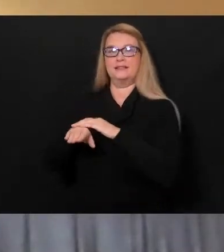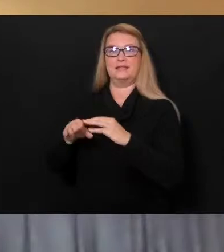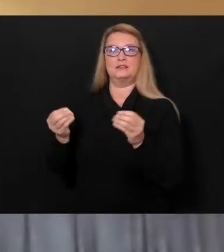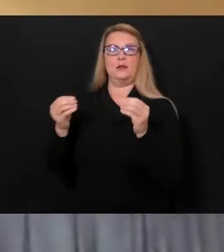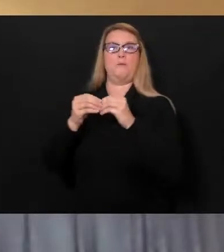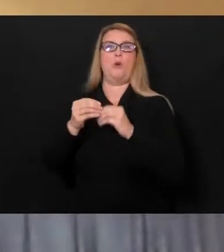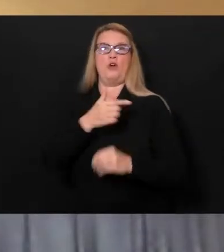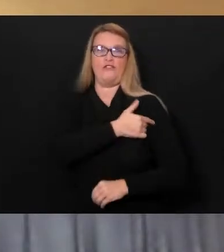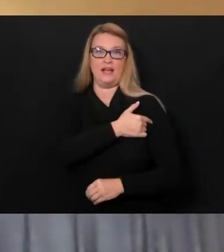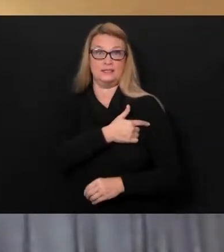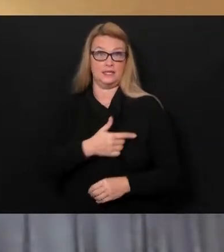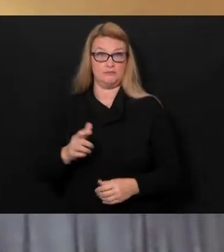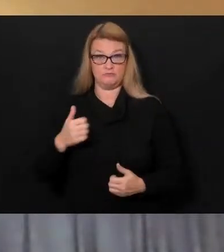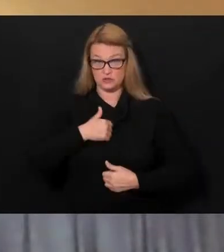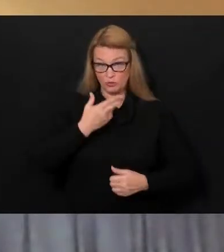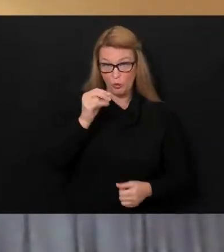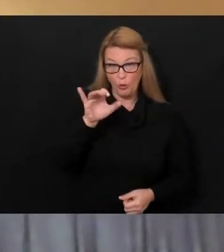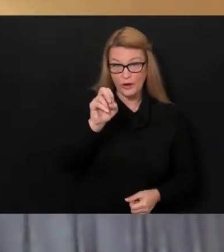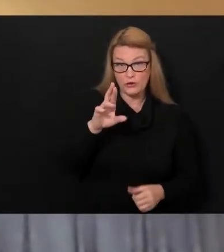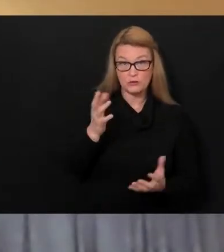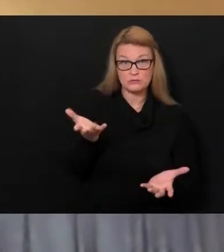vaccines. General?